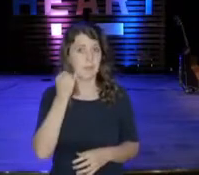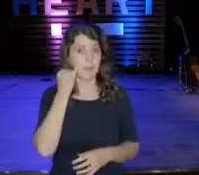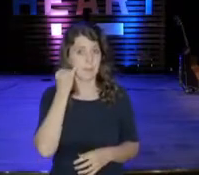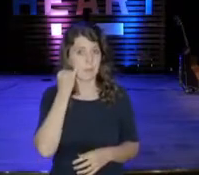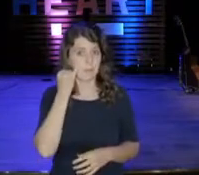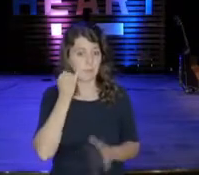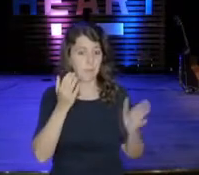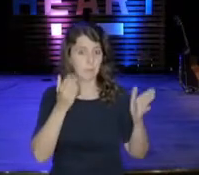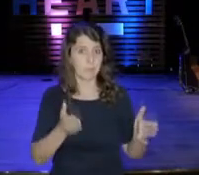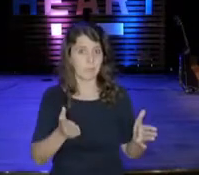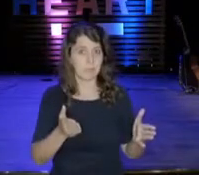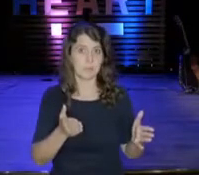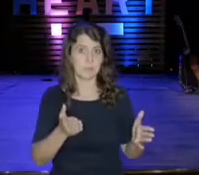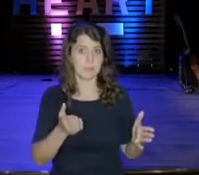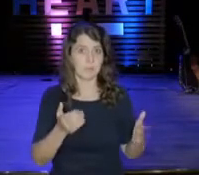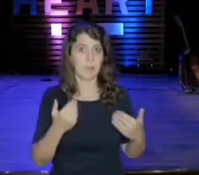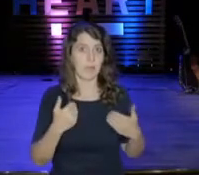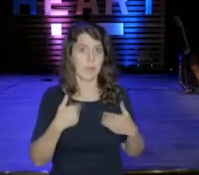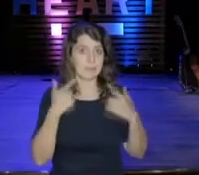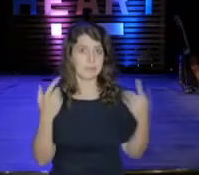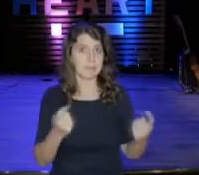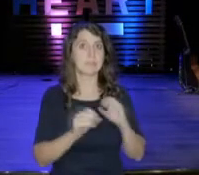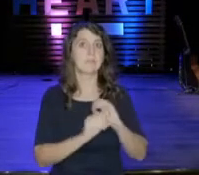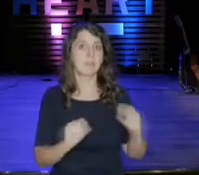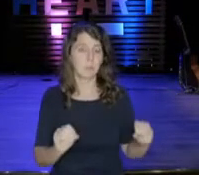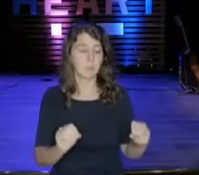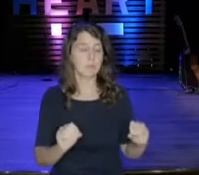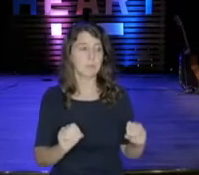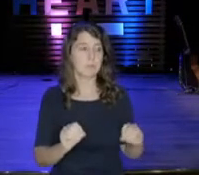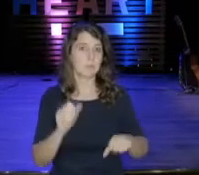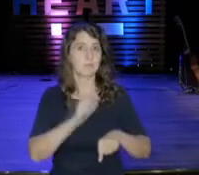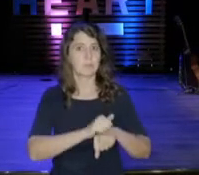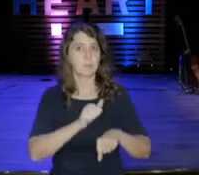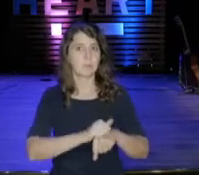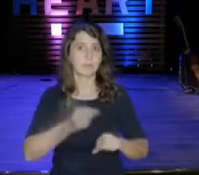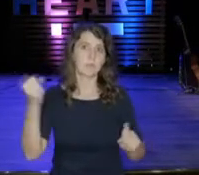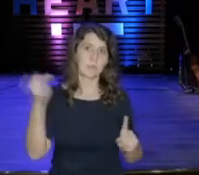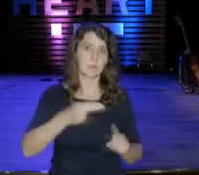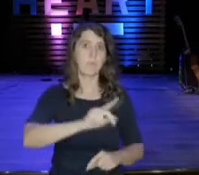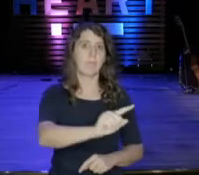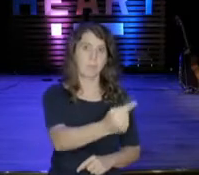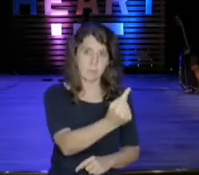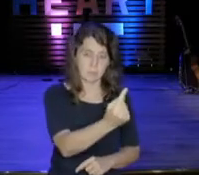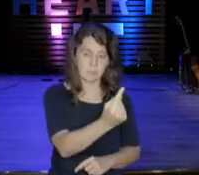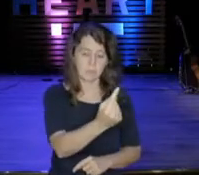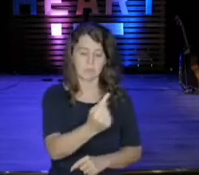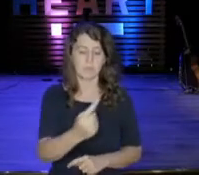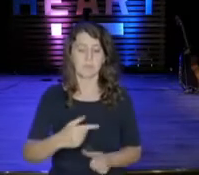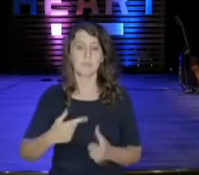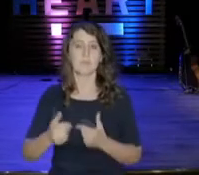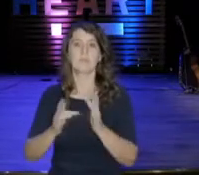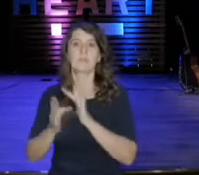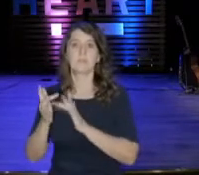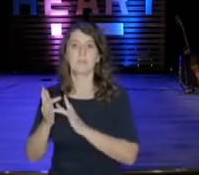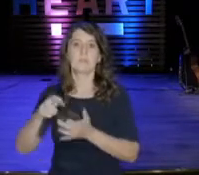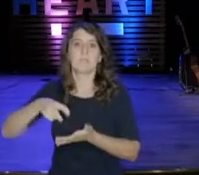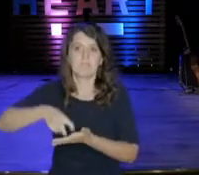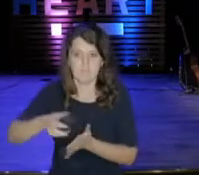never sinned throw the first stone. Then he stooped down again and he wrote on the